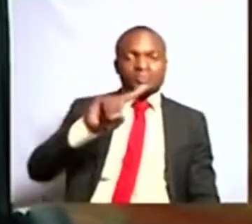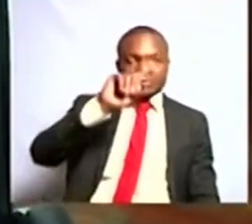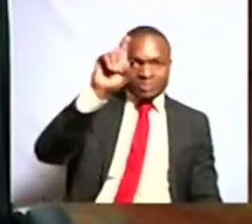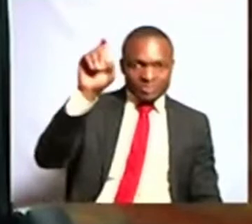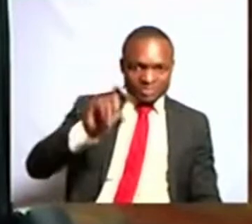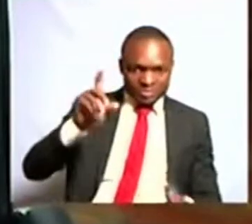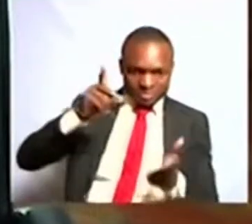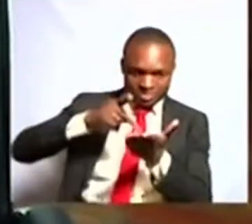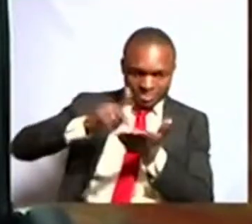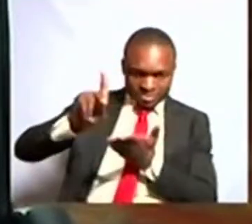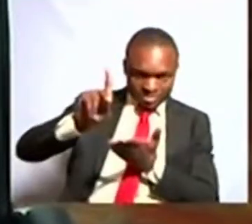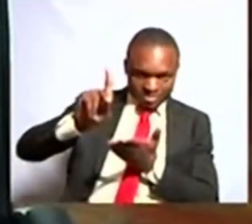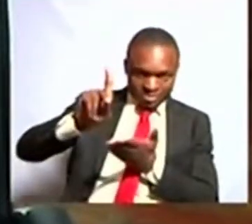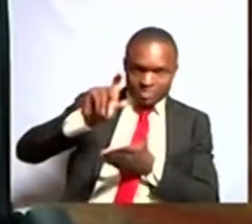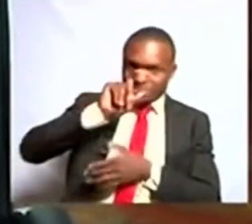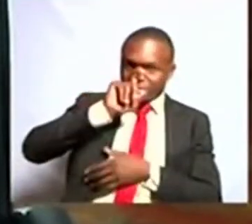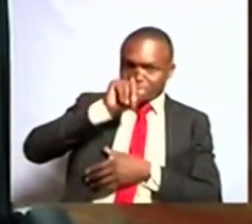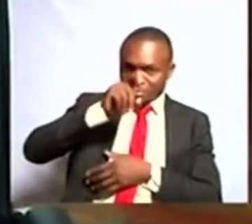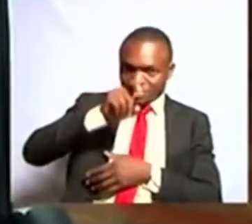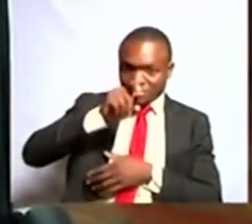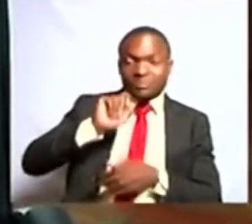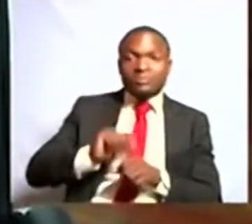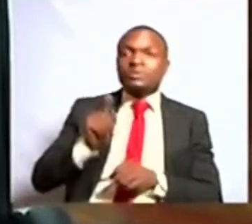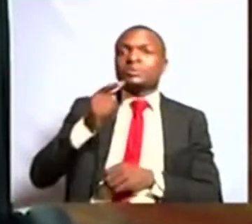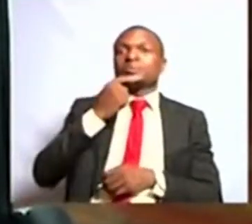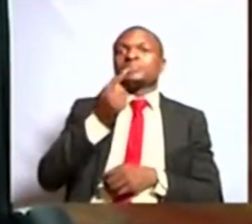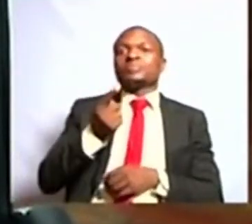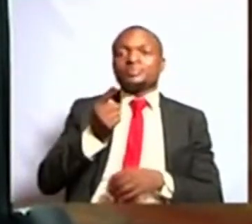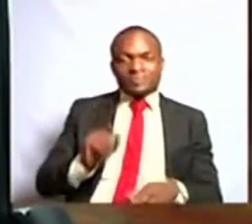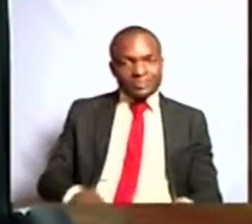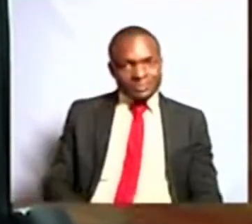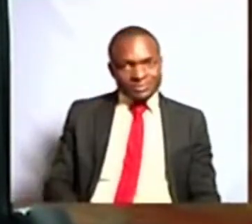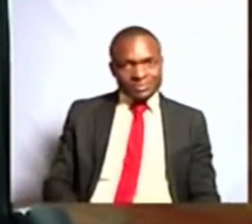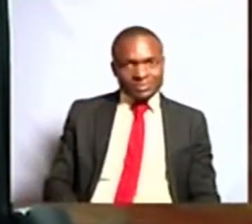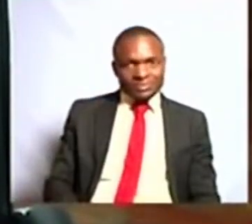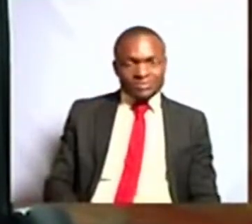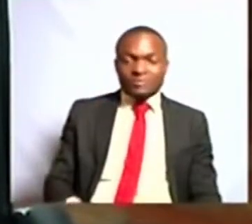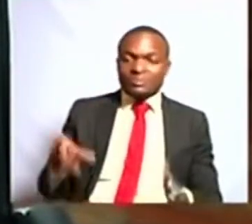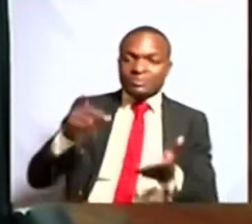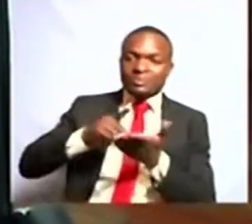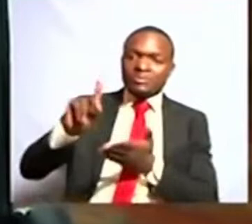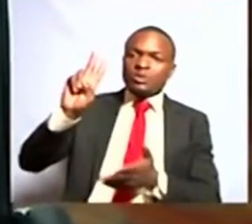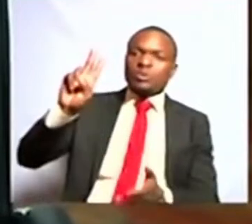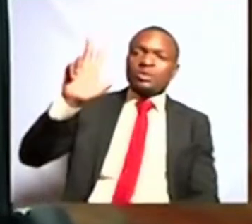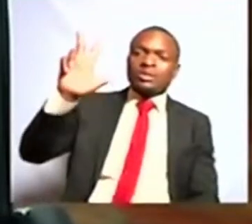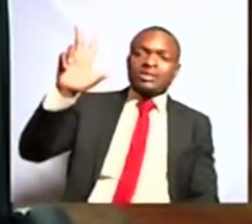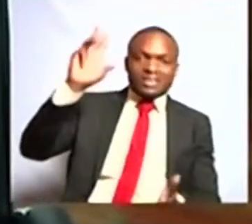questionable payment of insurance. You are saying you paid